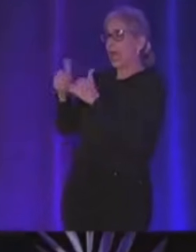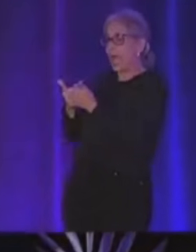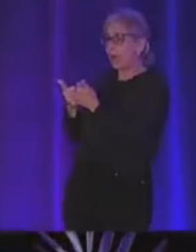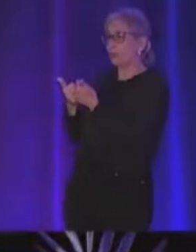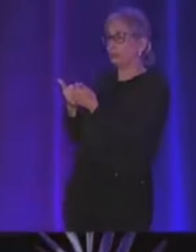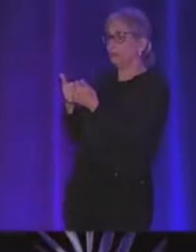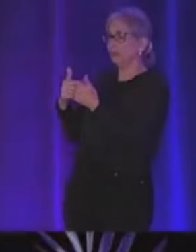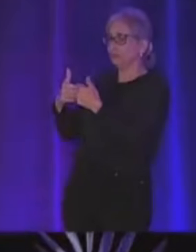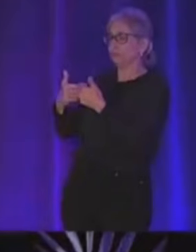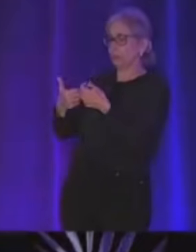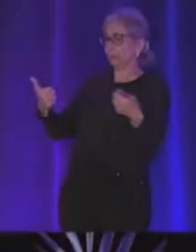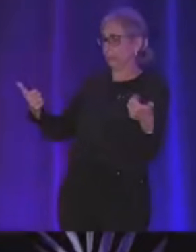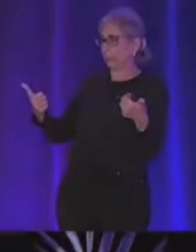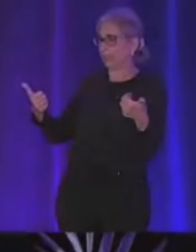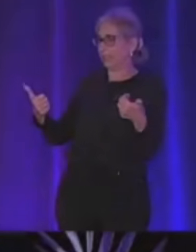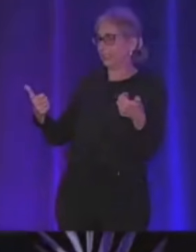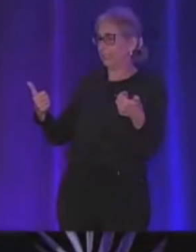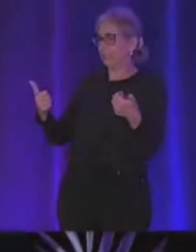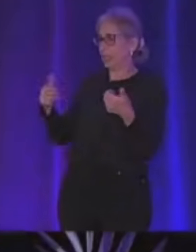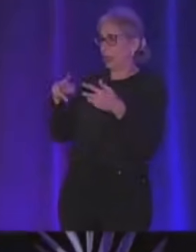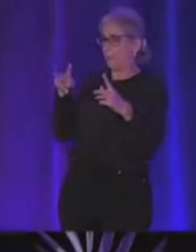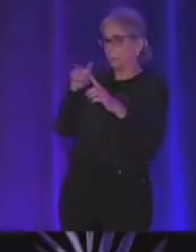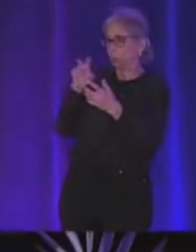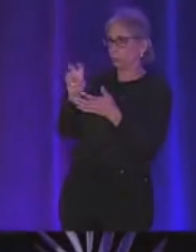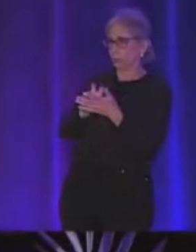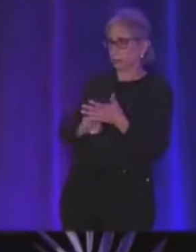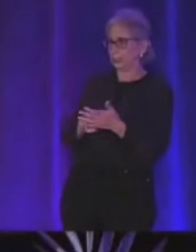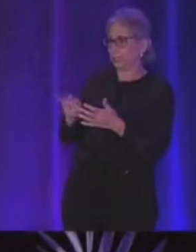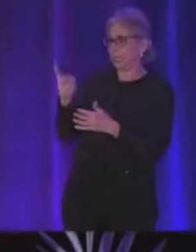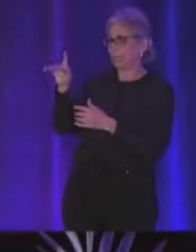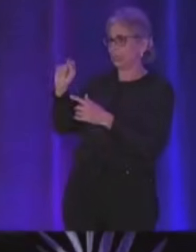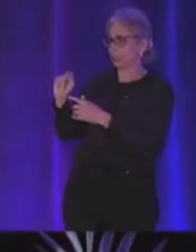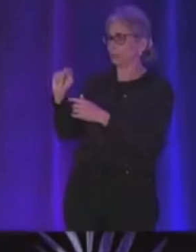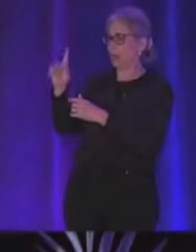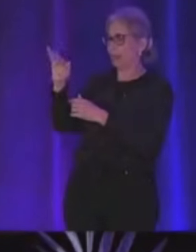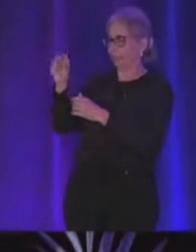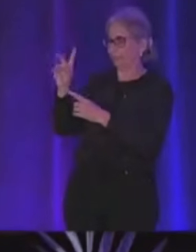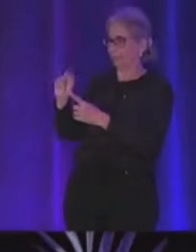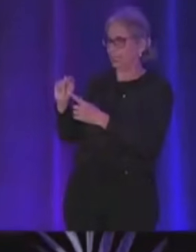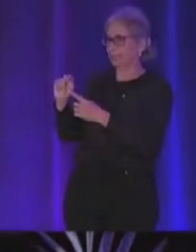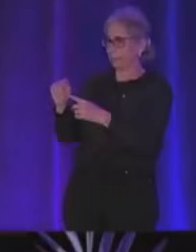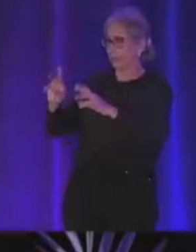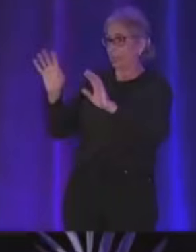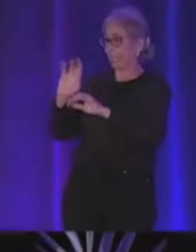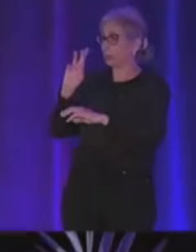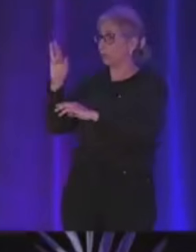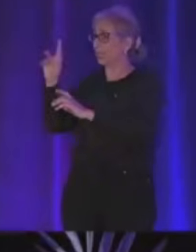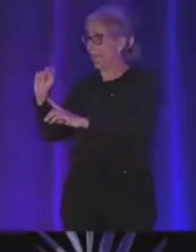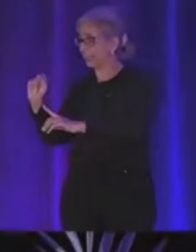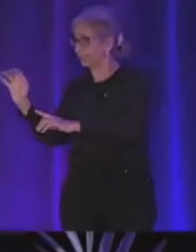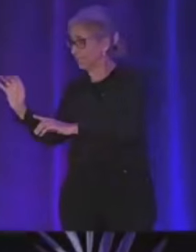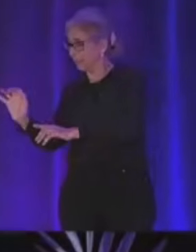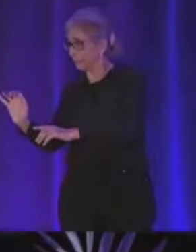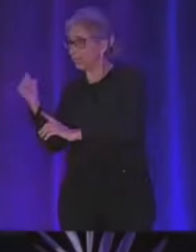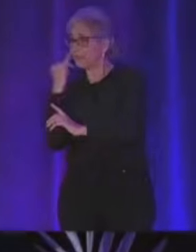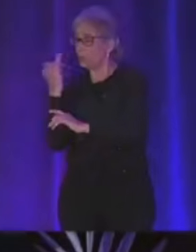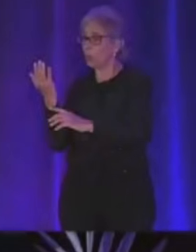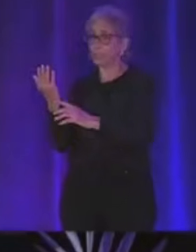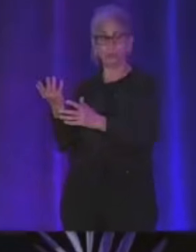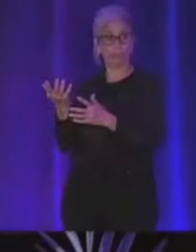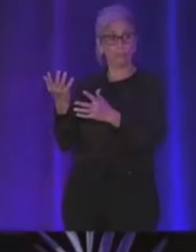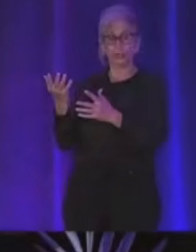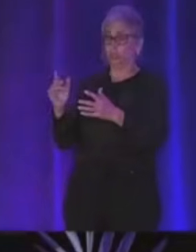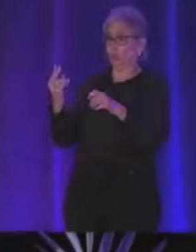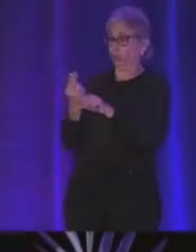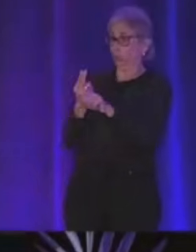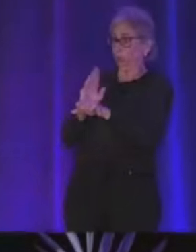syntax. And we provide an ESLint plugin, which is a bunch of ESLint rules, like that React one. So if you want to enable us, you can extend